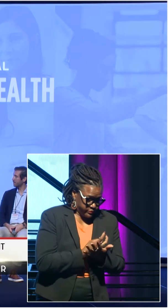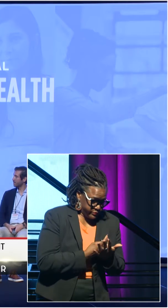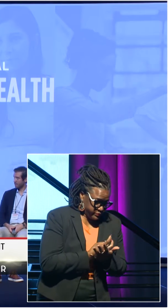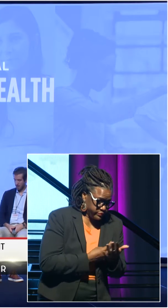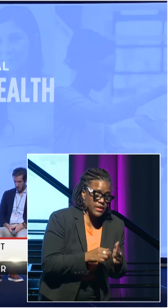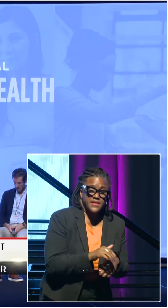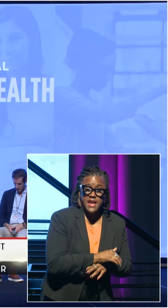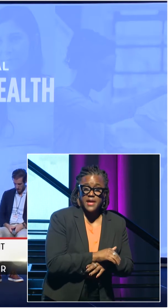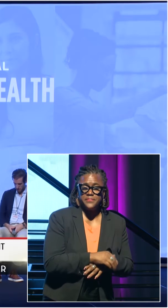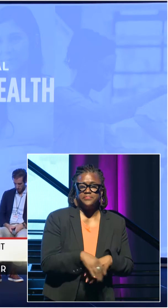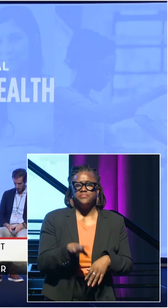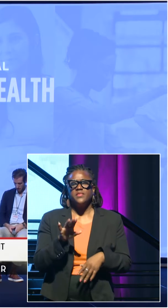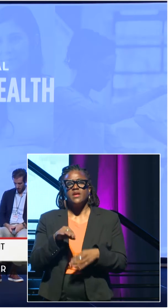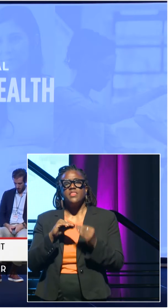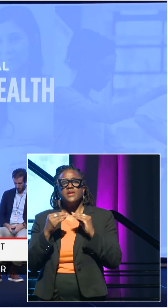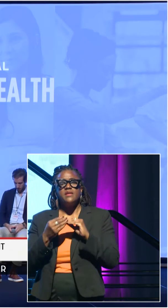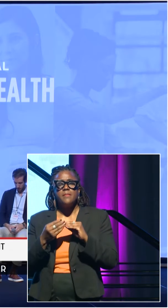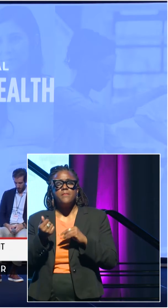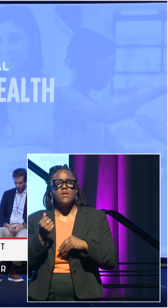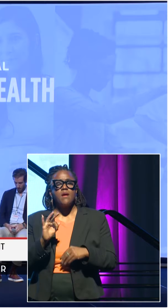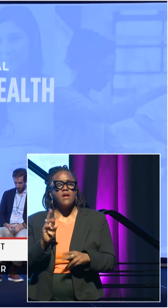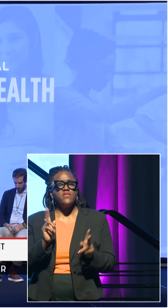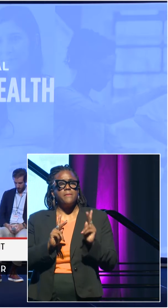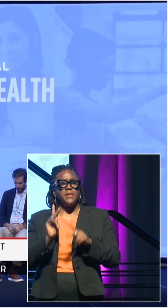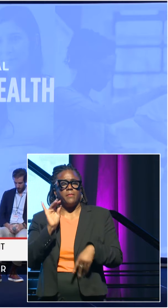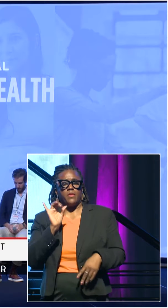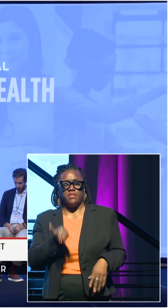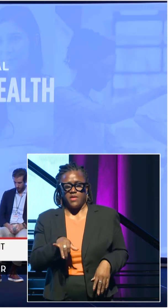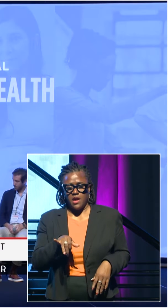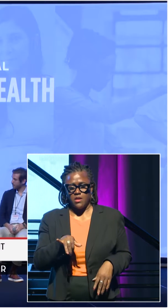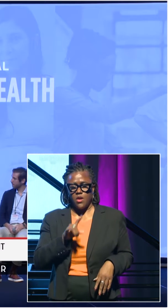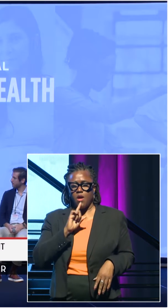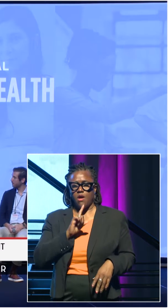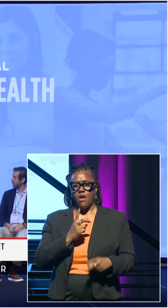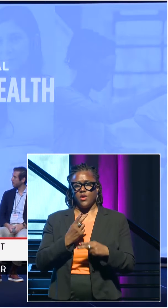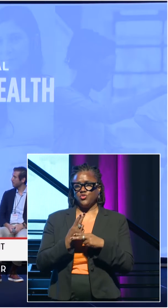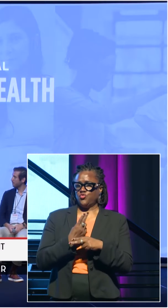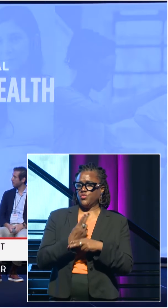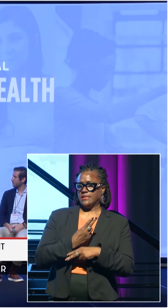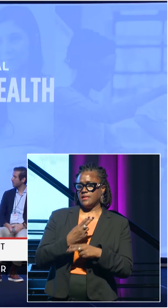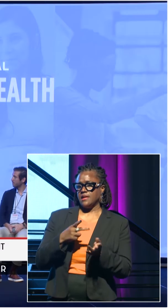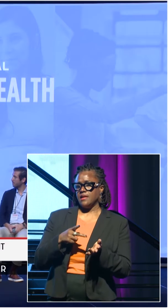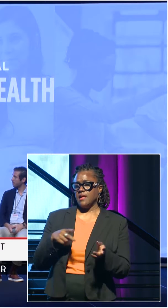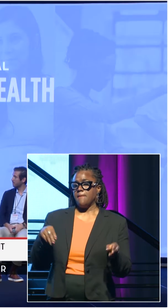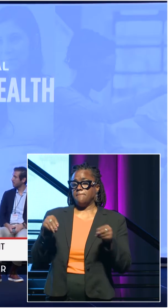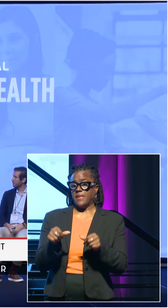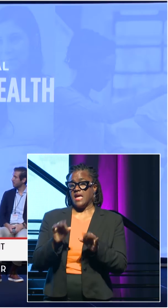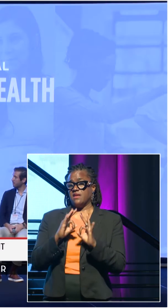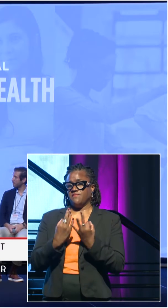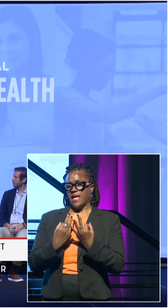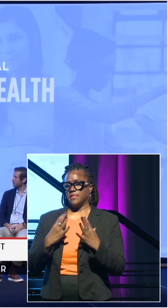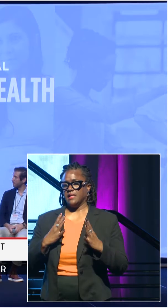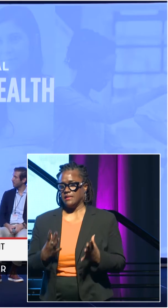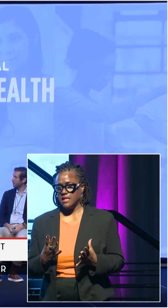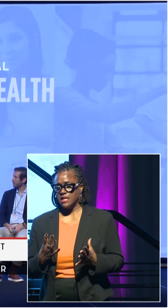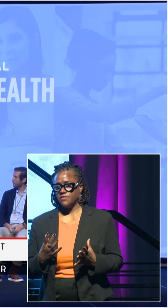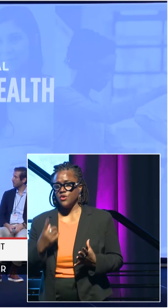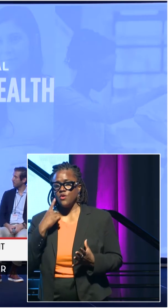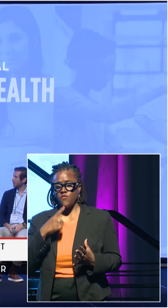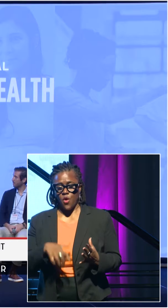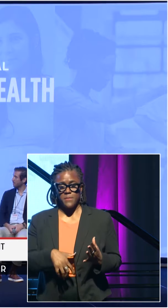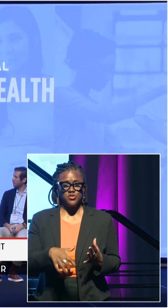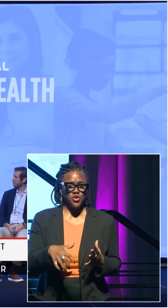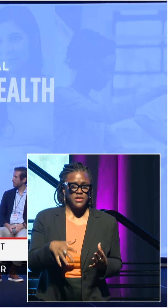is that the number of people that are utilizing paid family leave for maternity leave